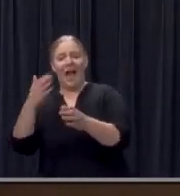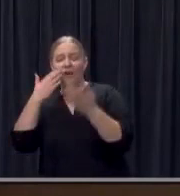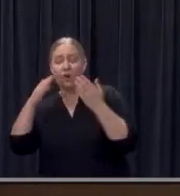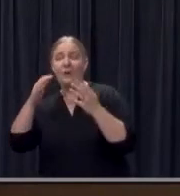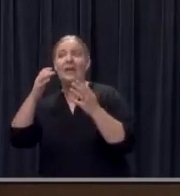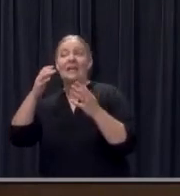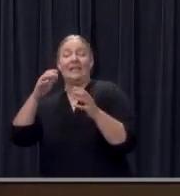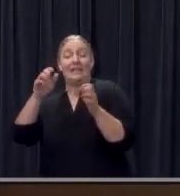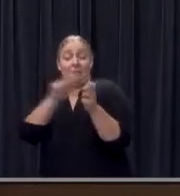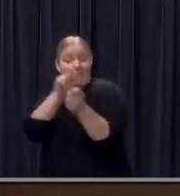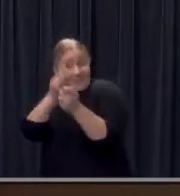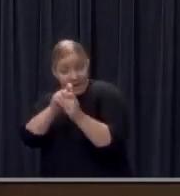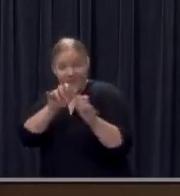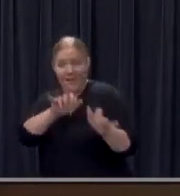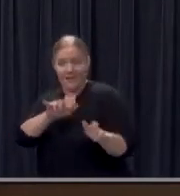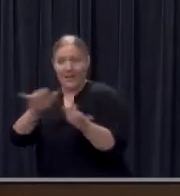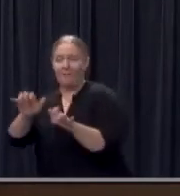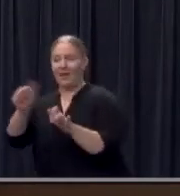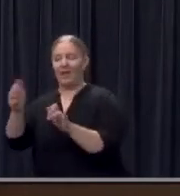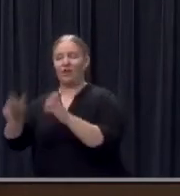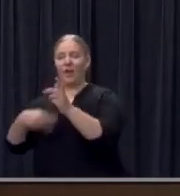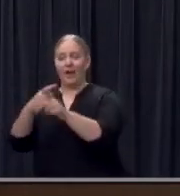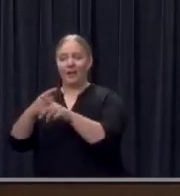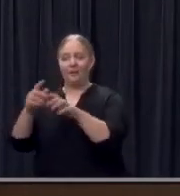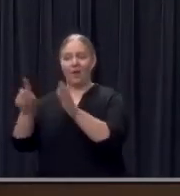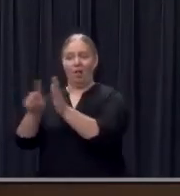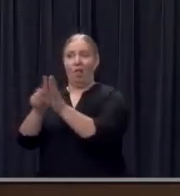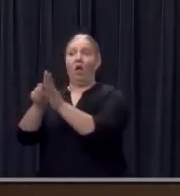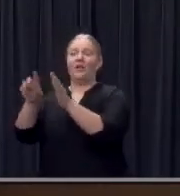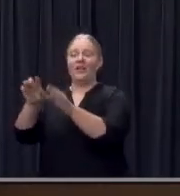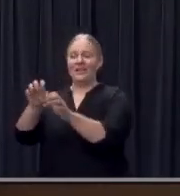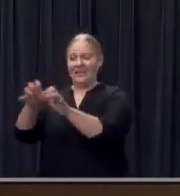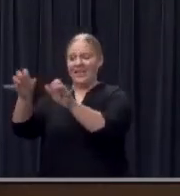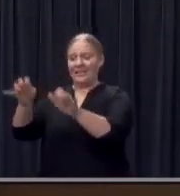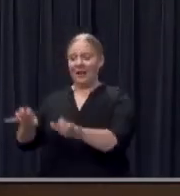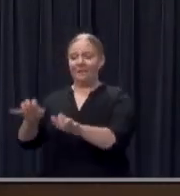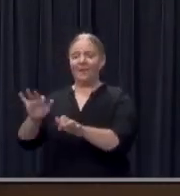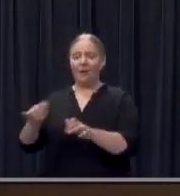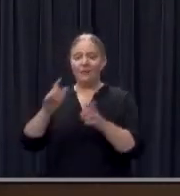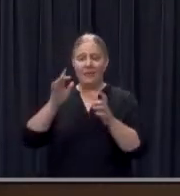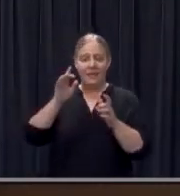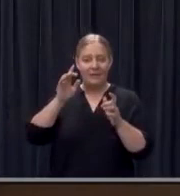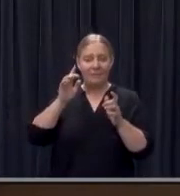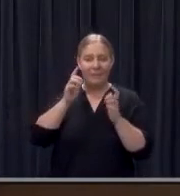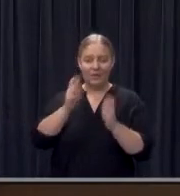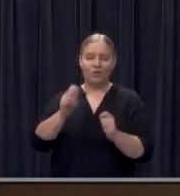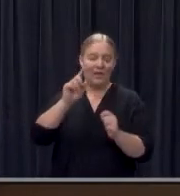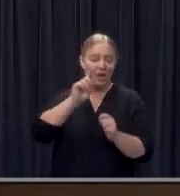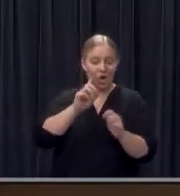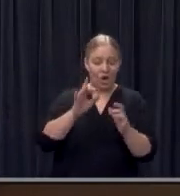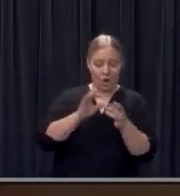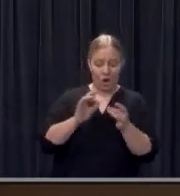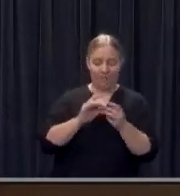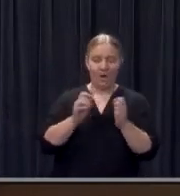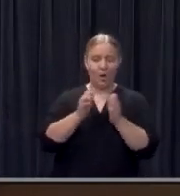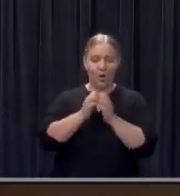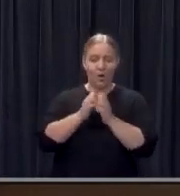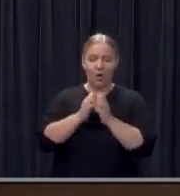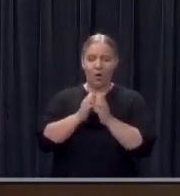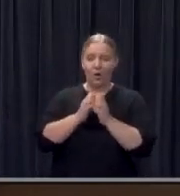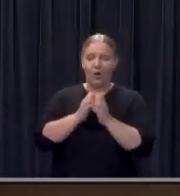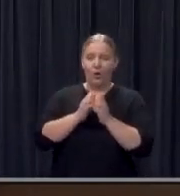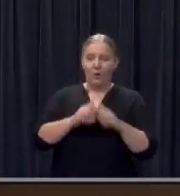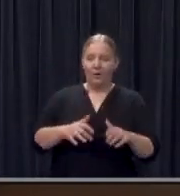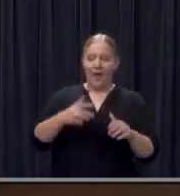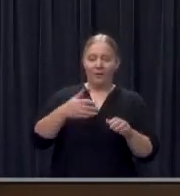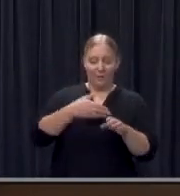not, badge alert system. And it was interesting to hear the comments, without a professional from here